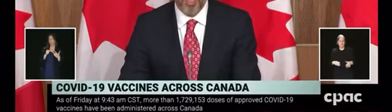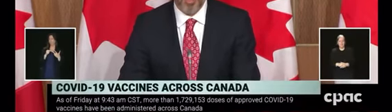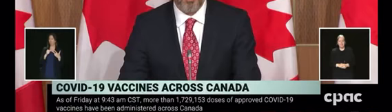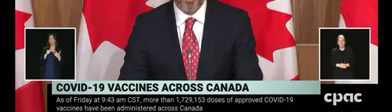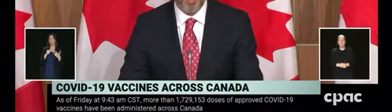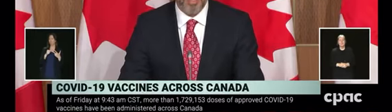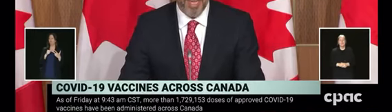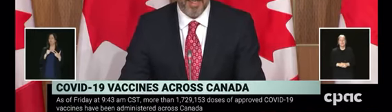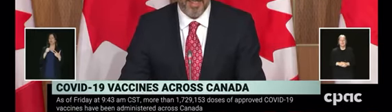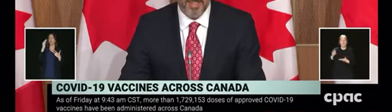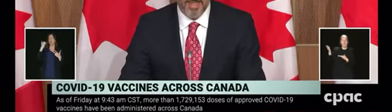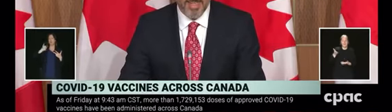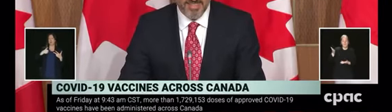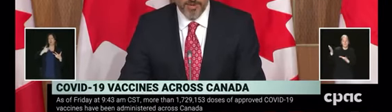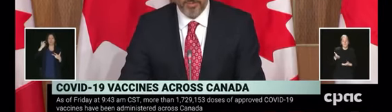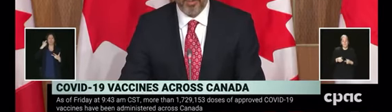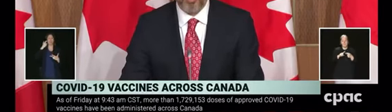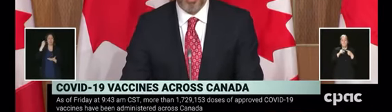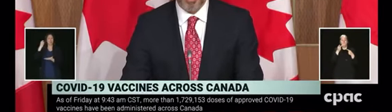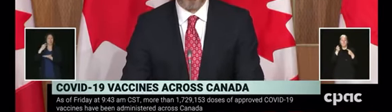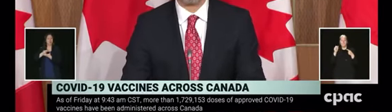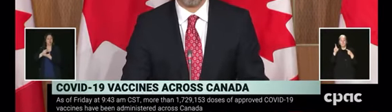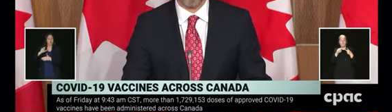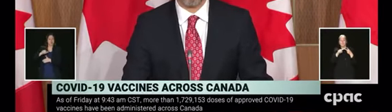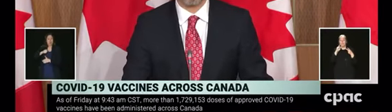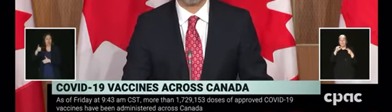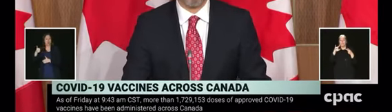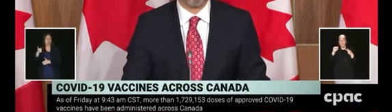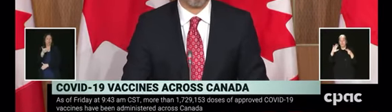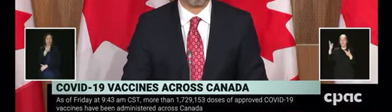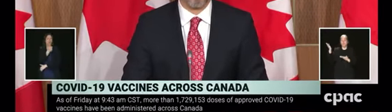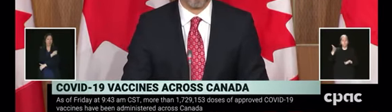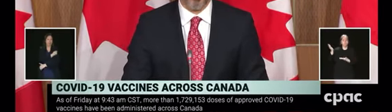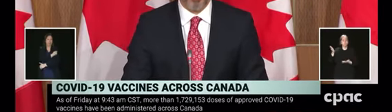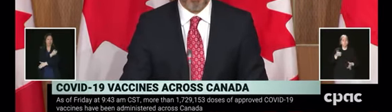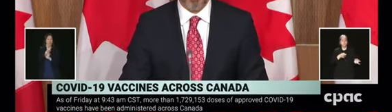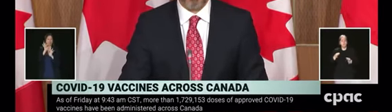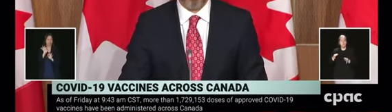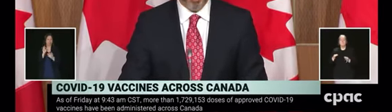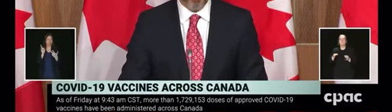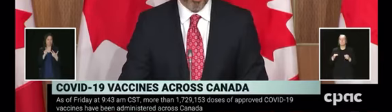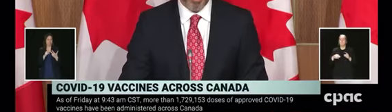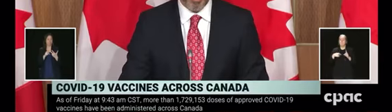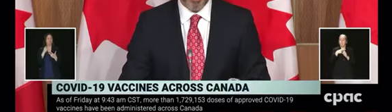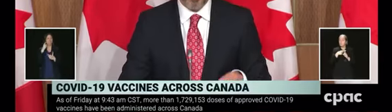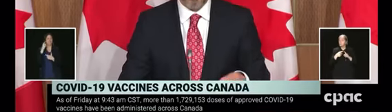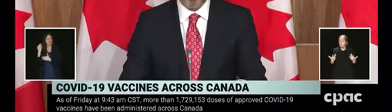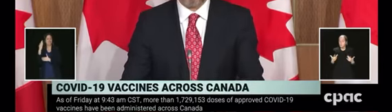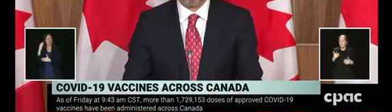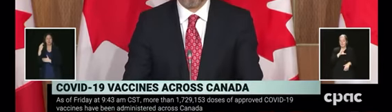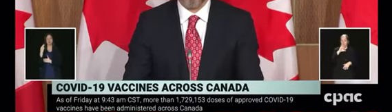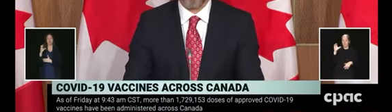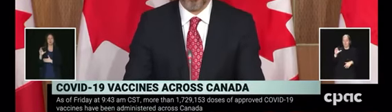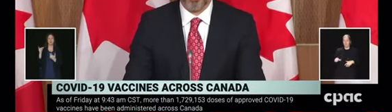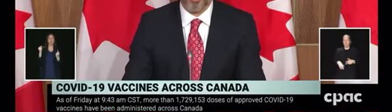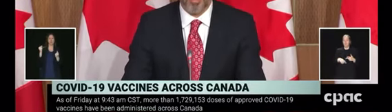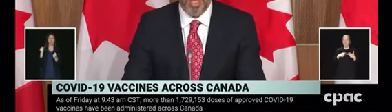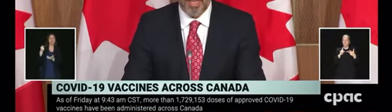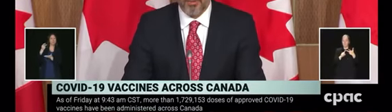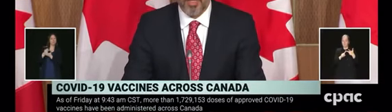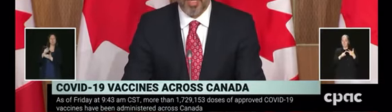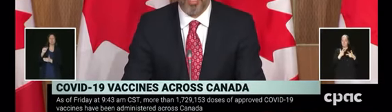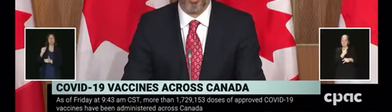are, but because Canada has now approved yet another vaccine option. This morning, Health Canada